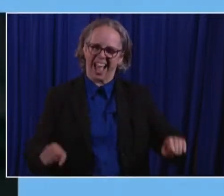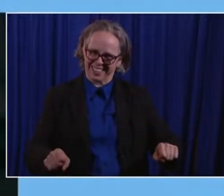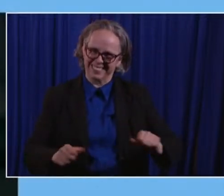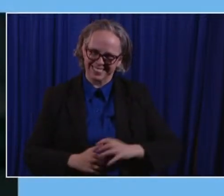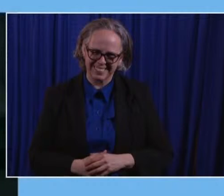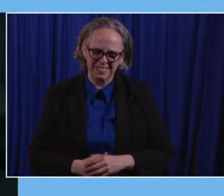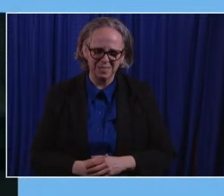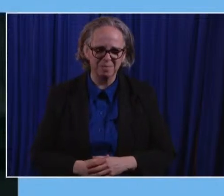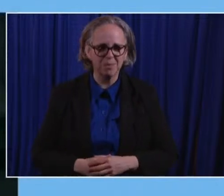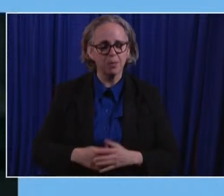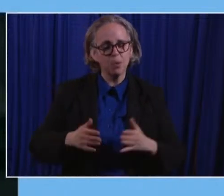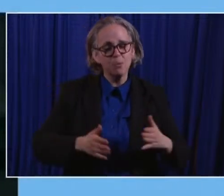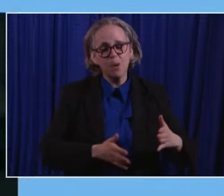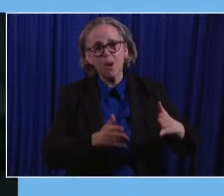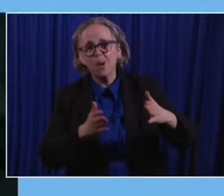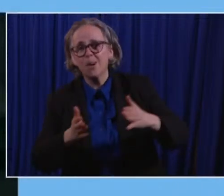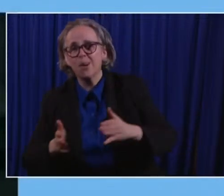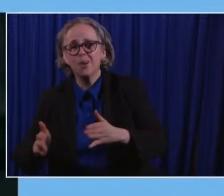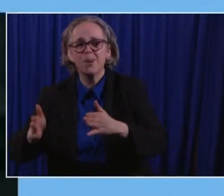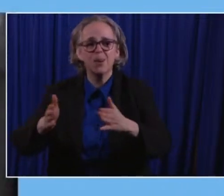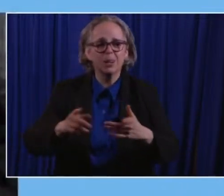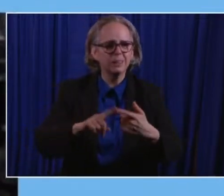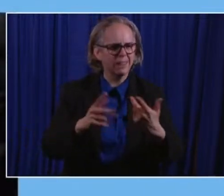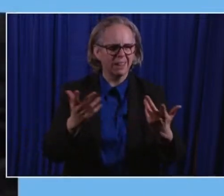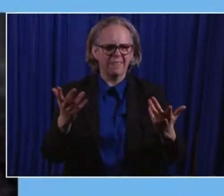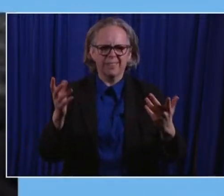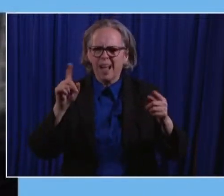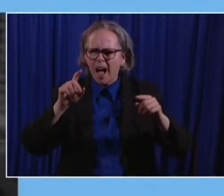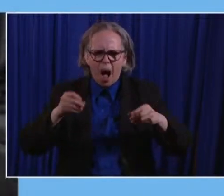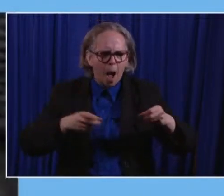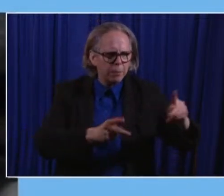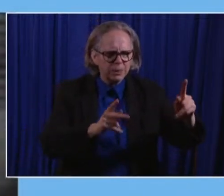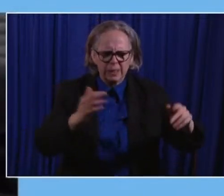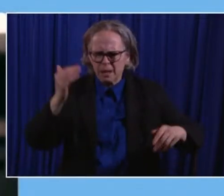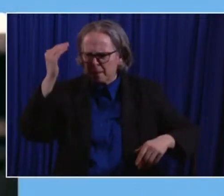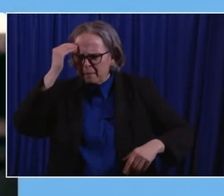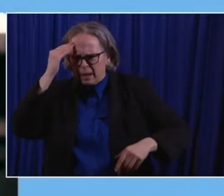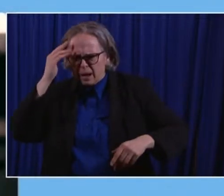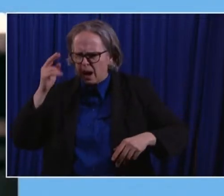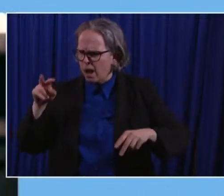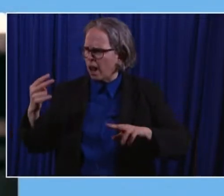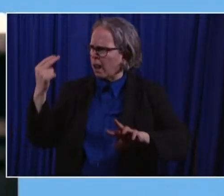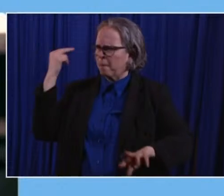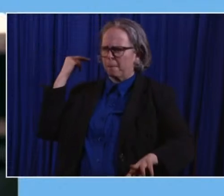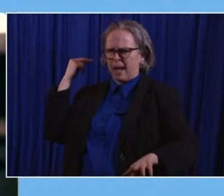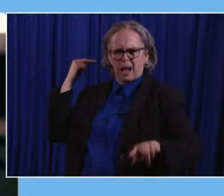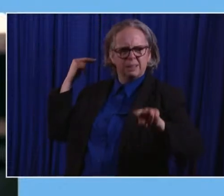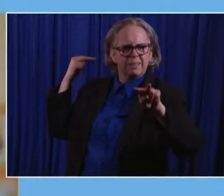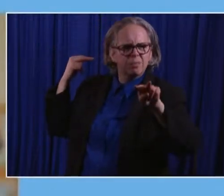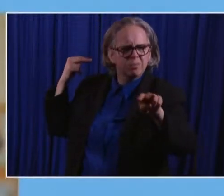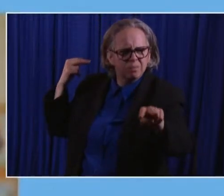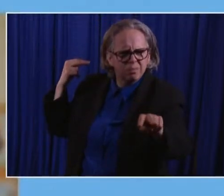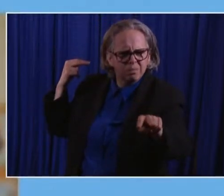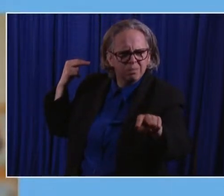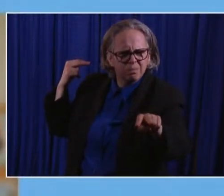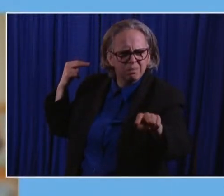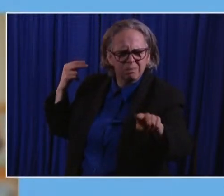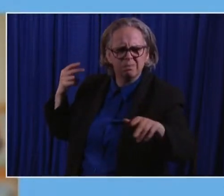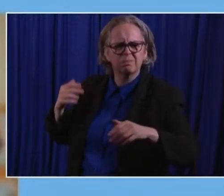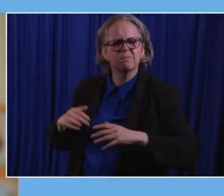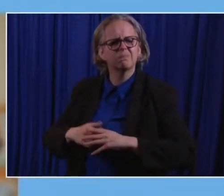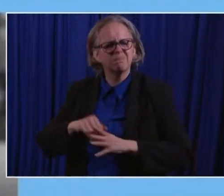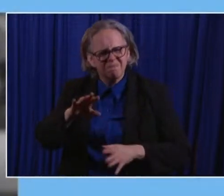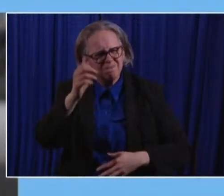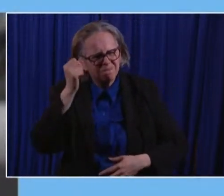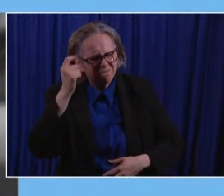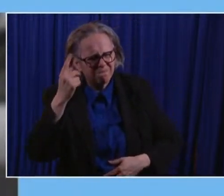reminders from a past filled with pain and manipulation. I understand why you might feel a little hesitation. But as a medical